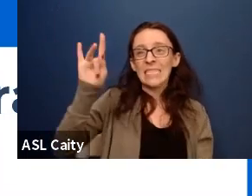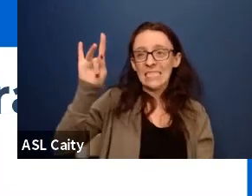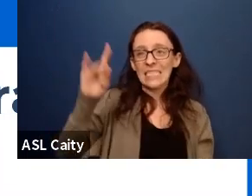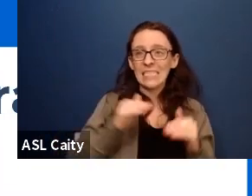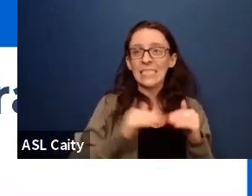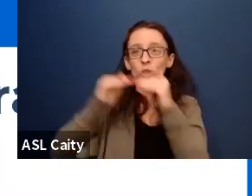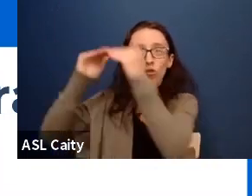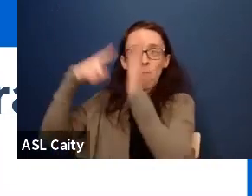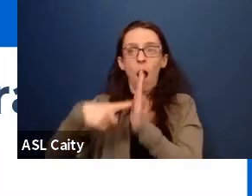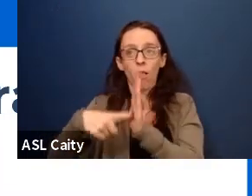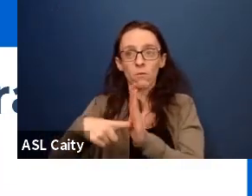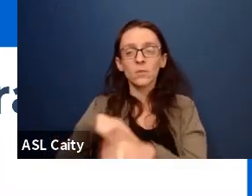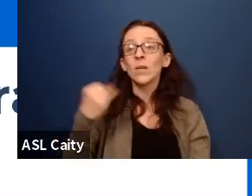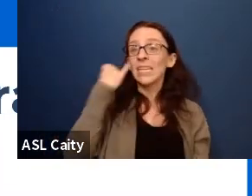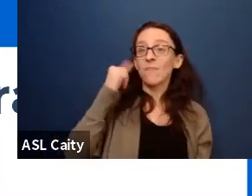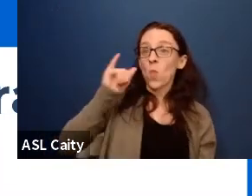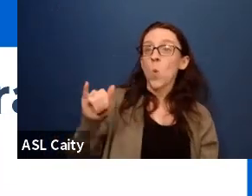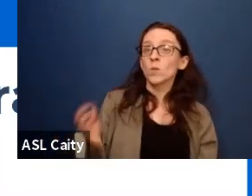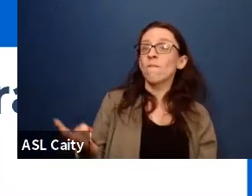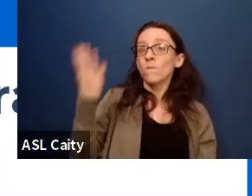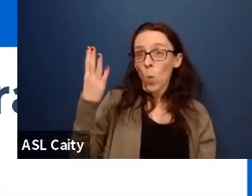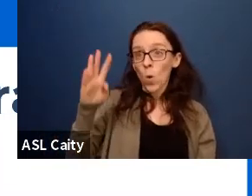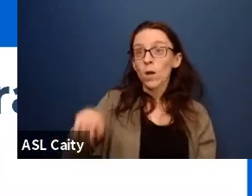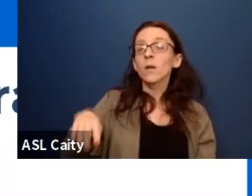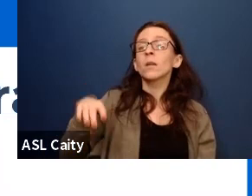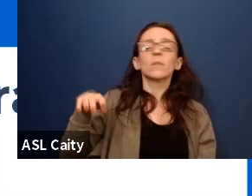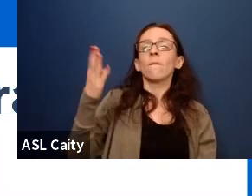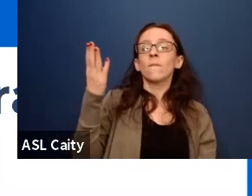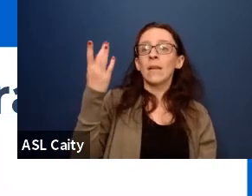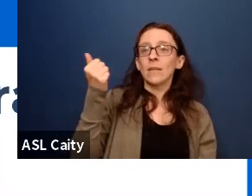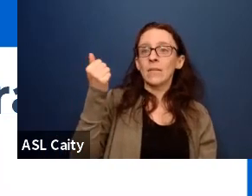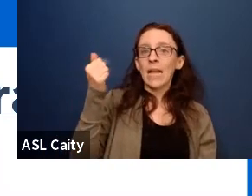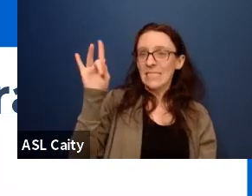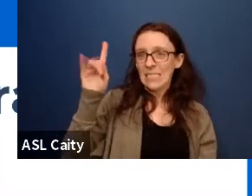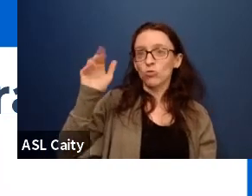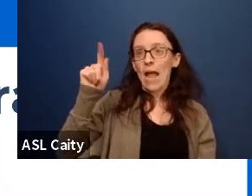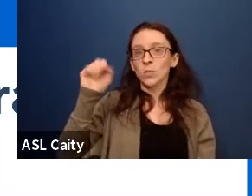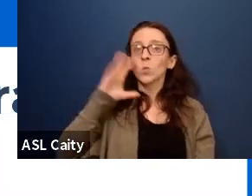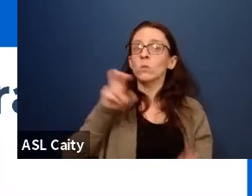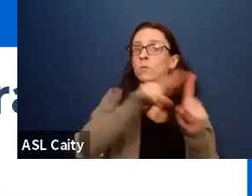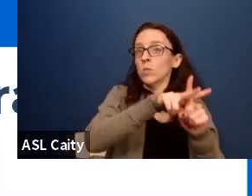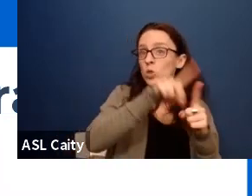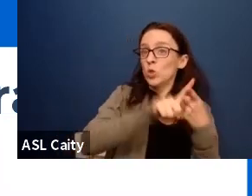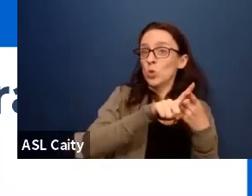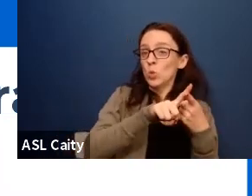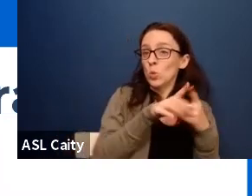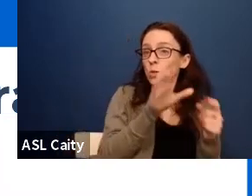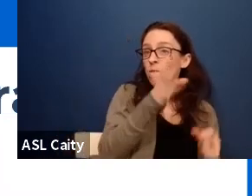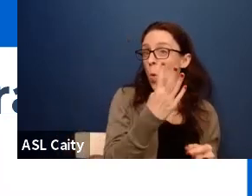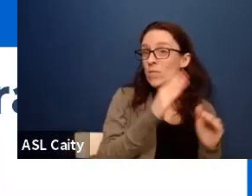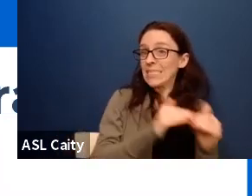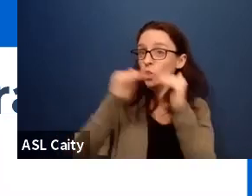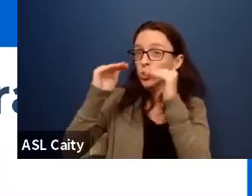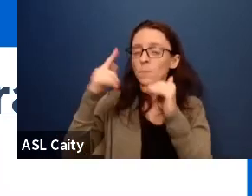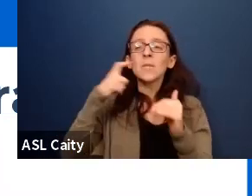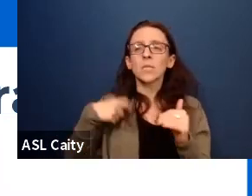those same 14 tracks would be in the tier 1 models before it. Because those are then, as you got more finite, that